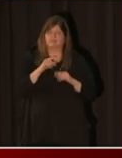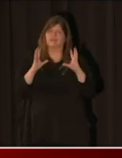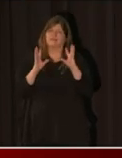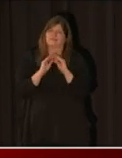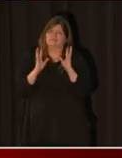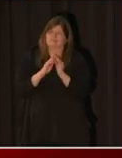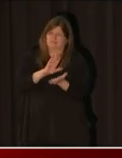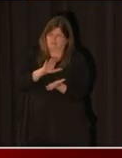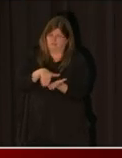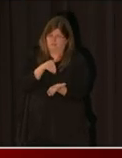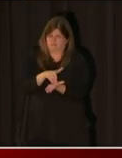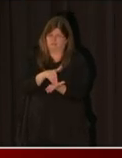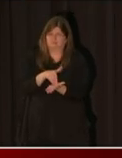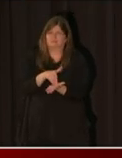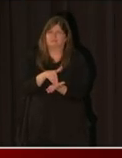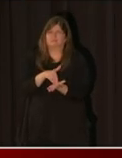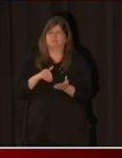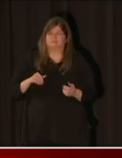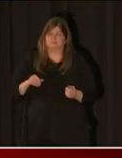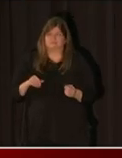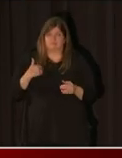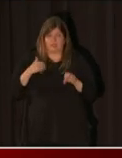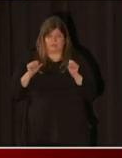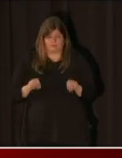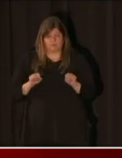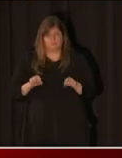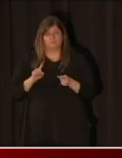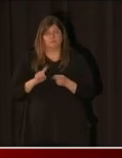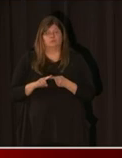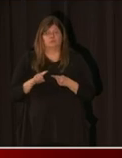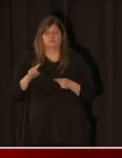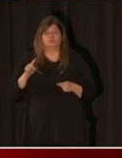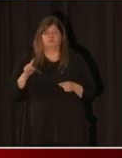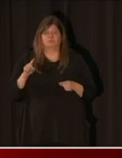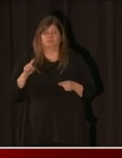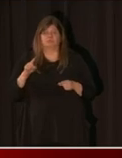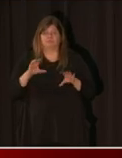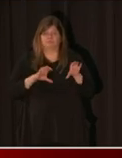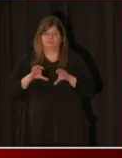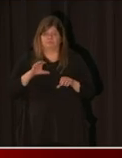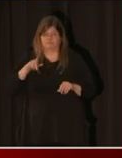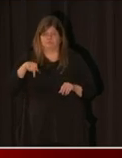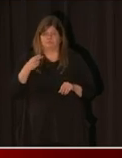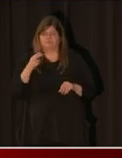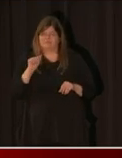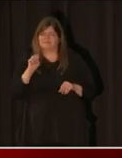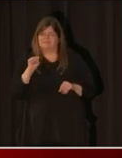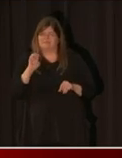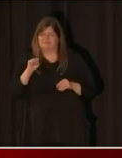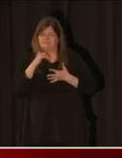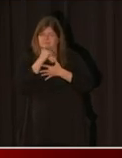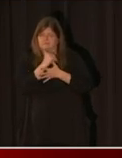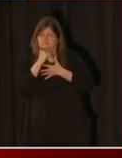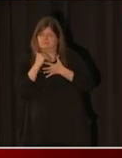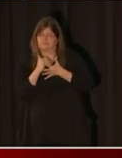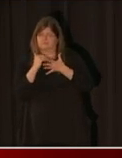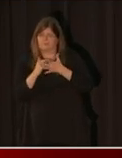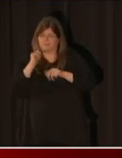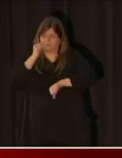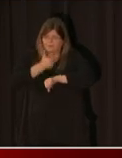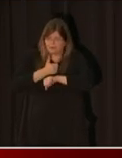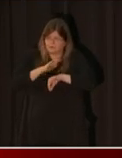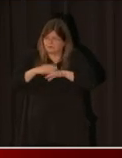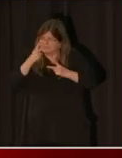at the convention center based on the needs that we see on the ground with how this virus